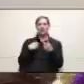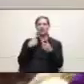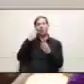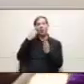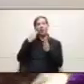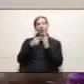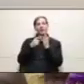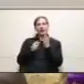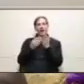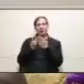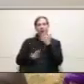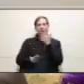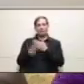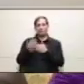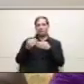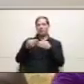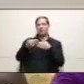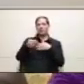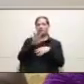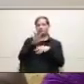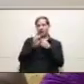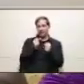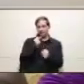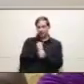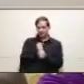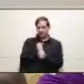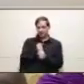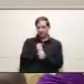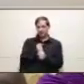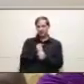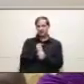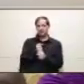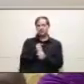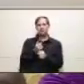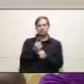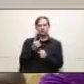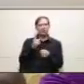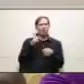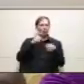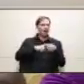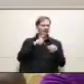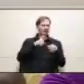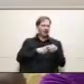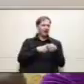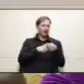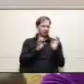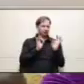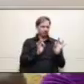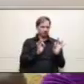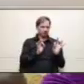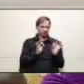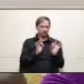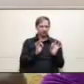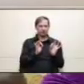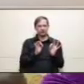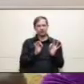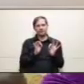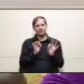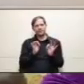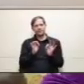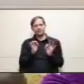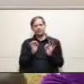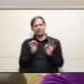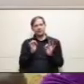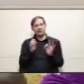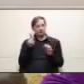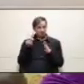over the last 5 years, which in every instance has been qualified. What is your plan to get yourself